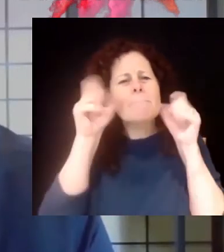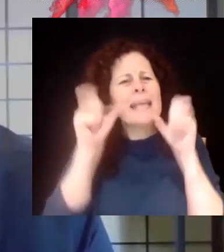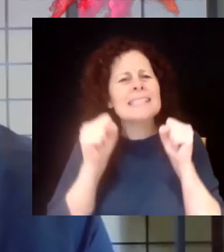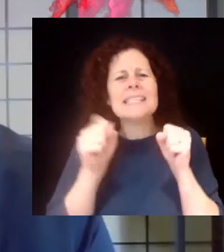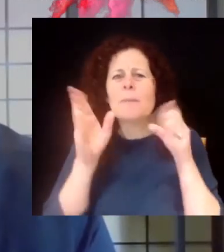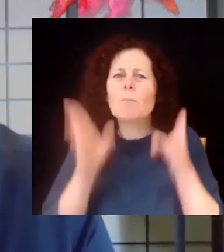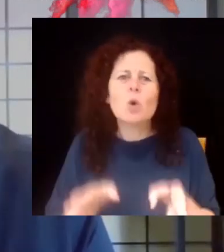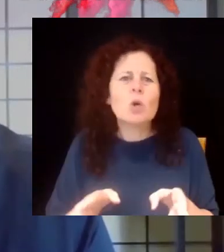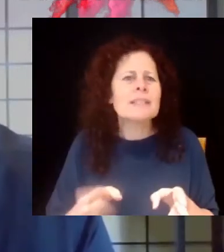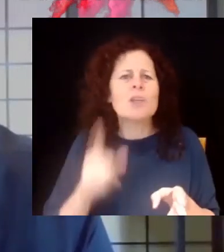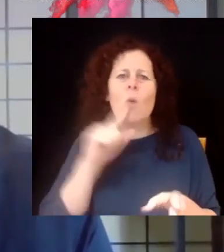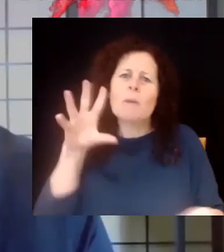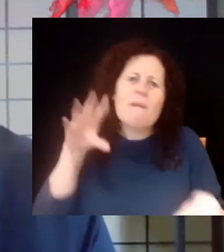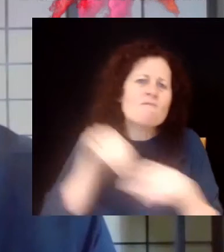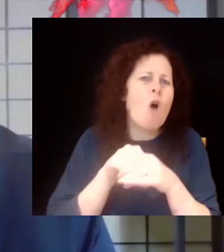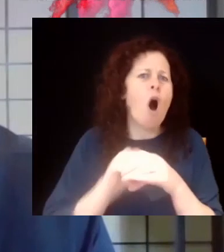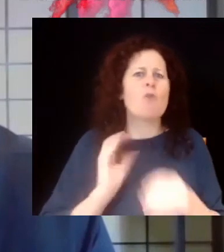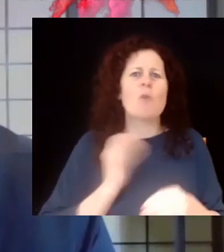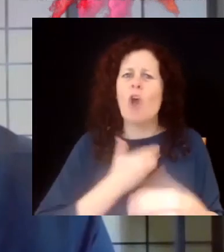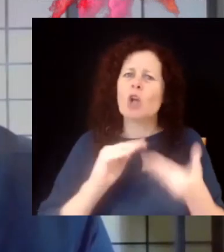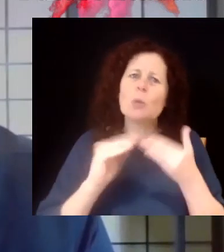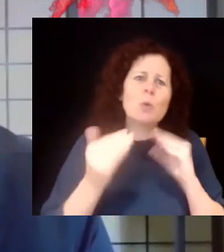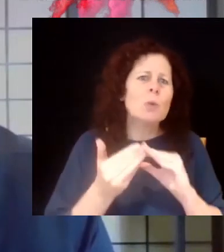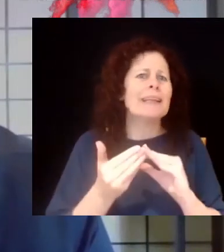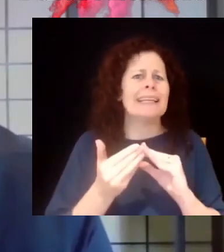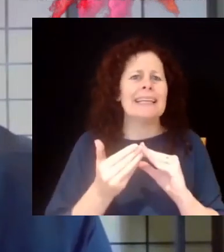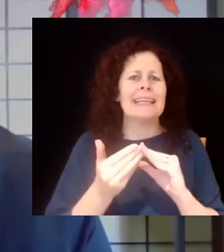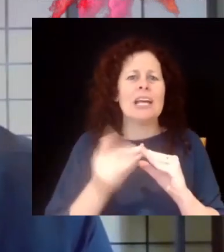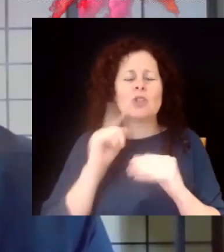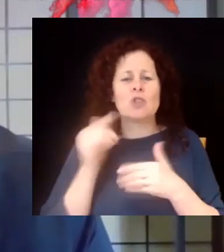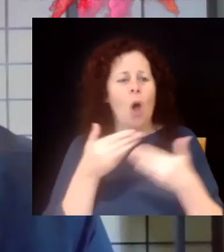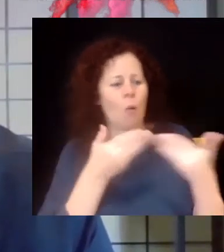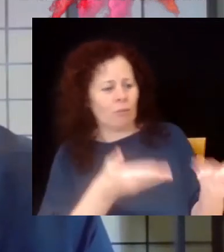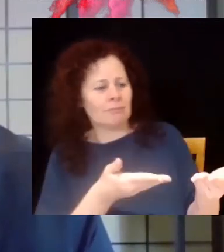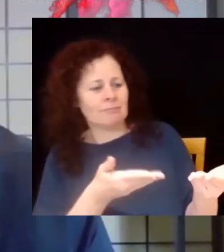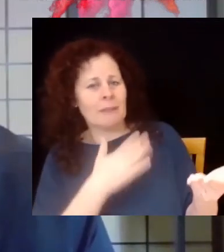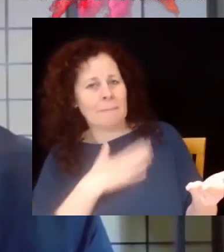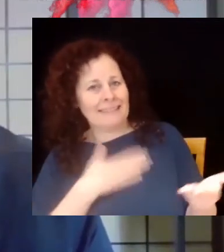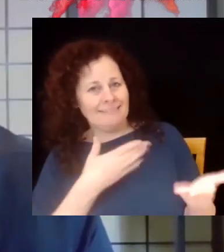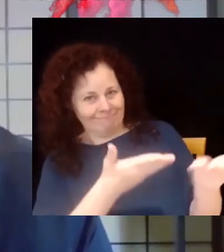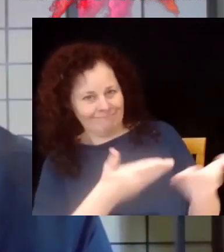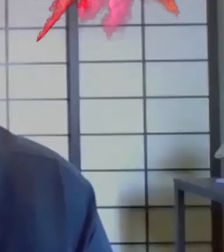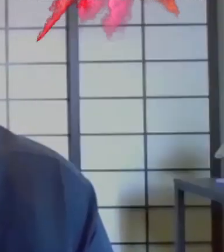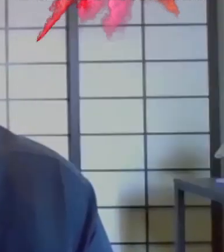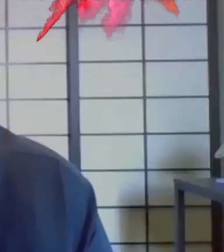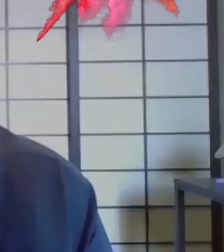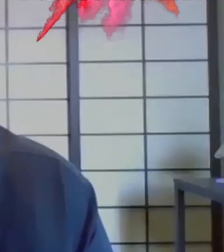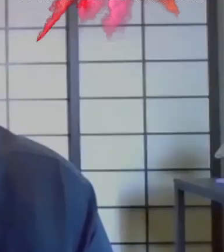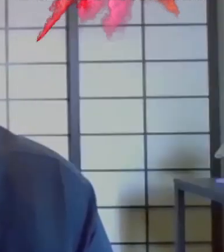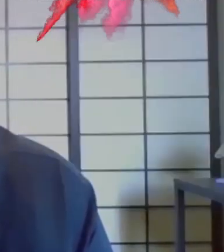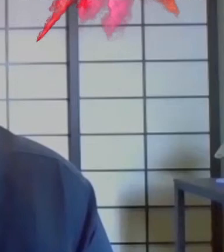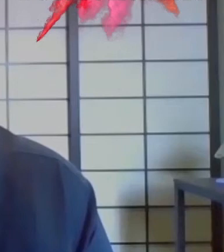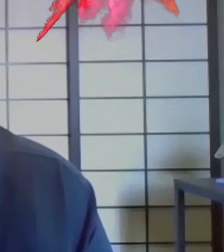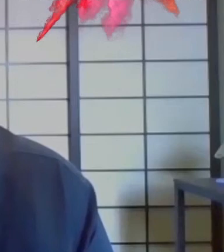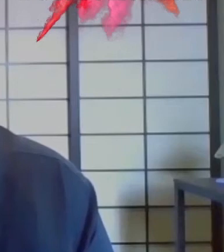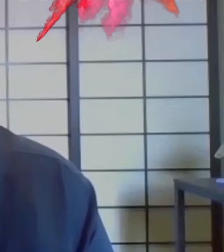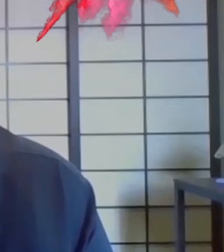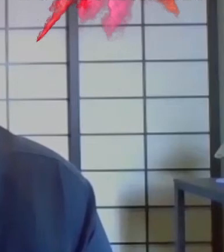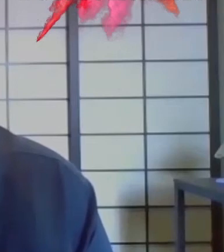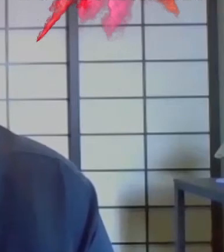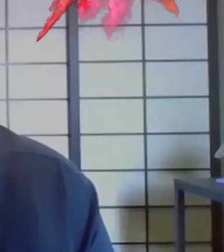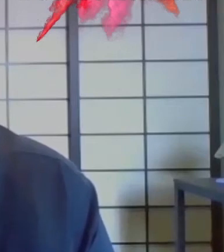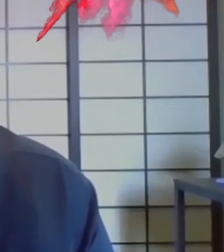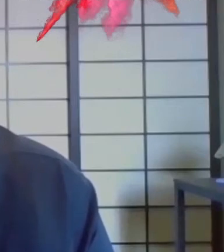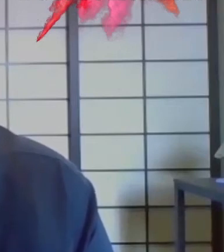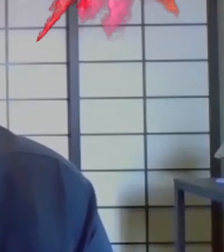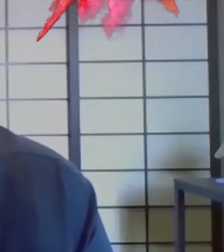woods walk talking about different topics. And he's such an amazing person that's going to do wonderful things for our community and for the community